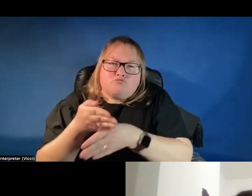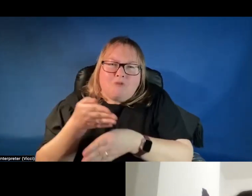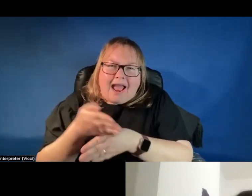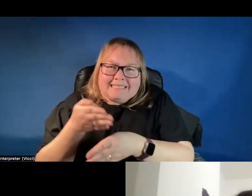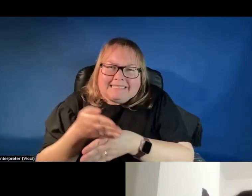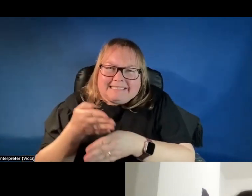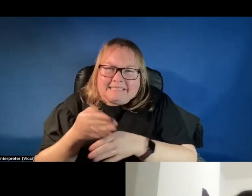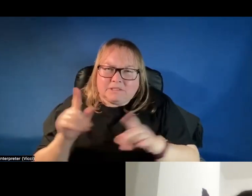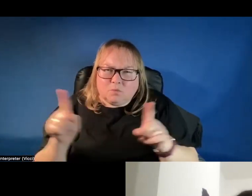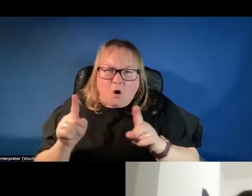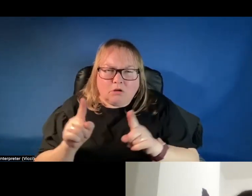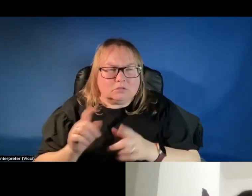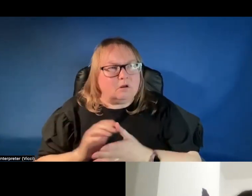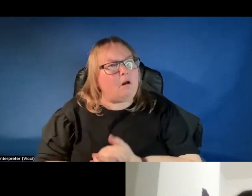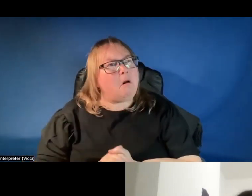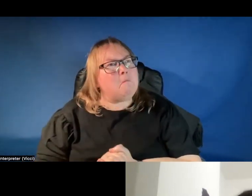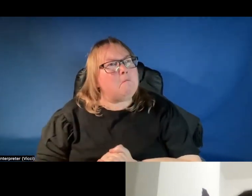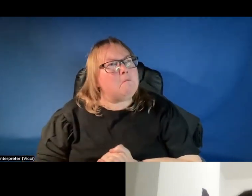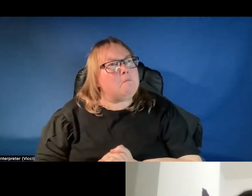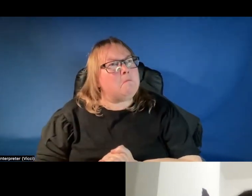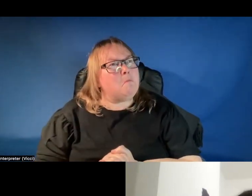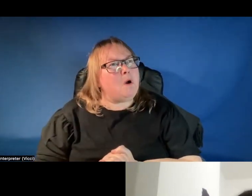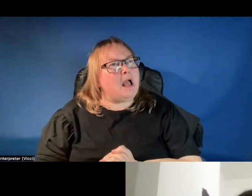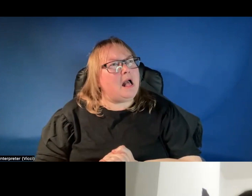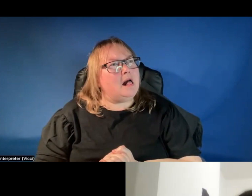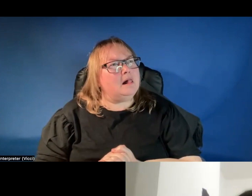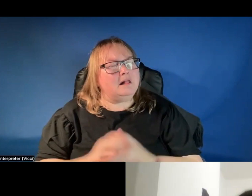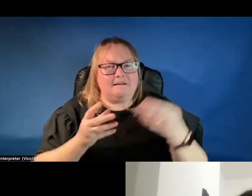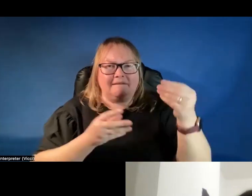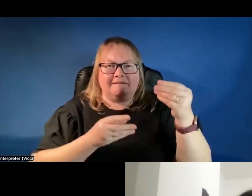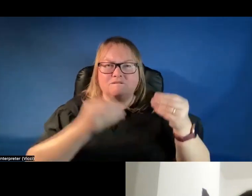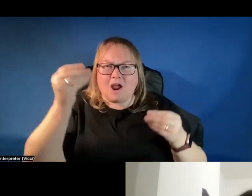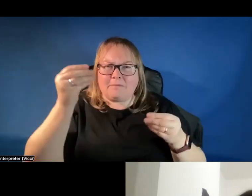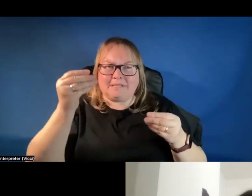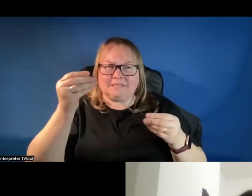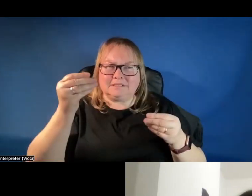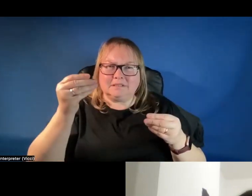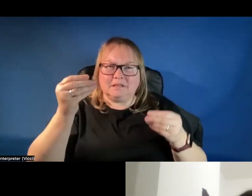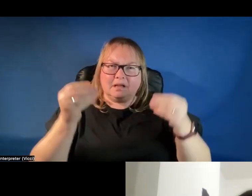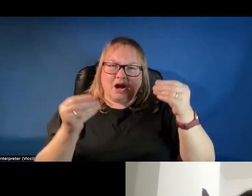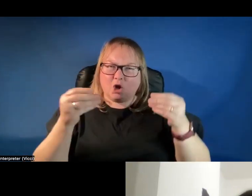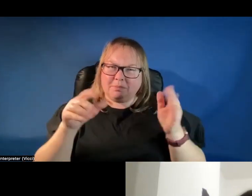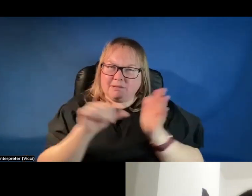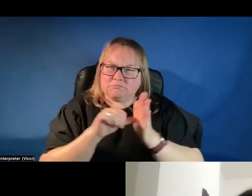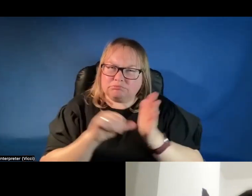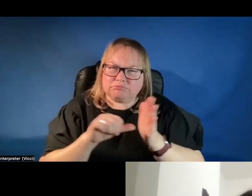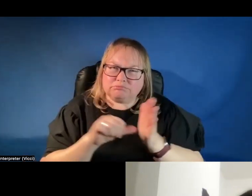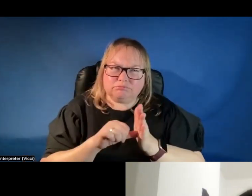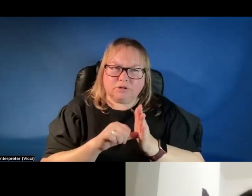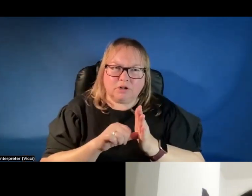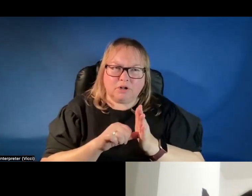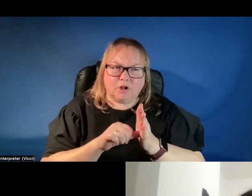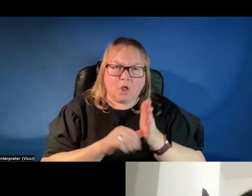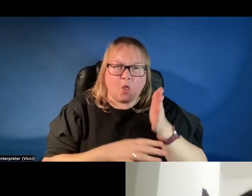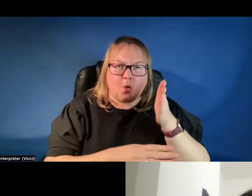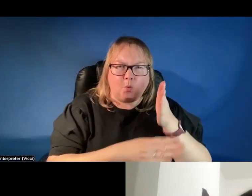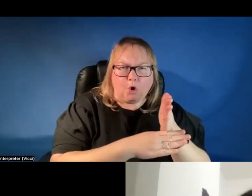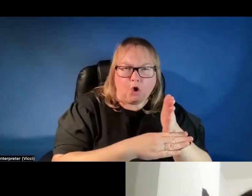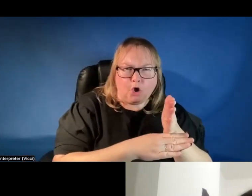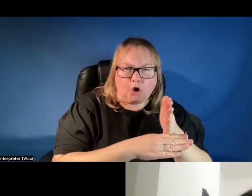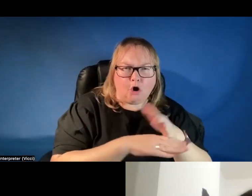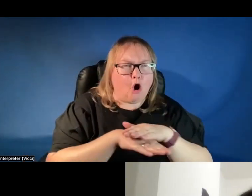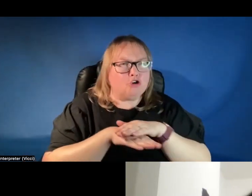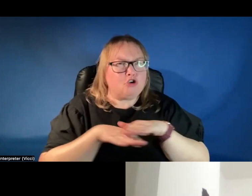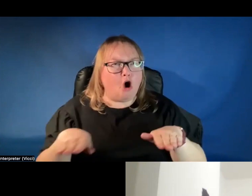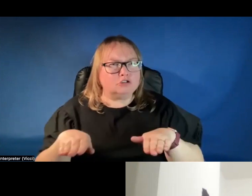problematic almost in the way that the fragments are like the work, when I actually do some work, and there is something almost, I don't want to say that this entire methodology